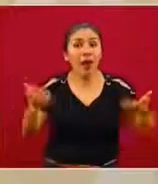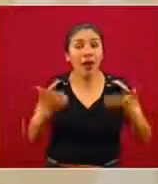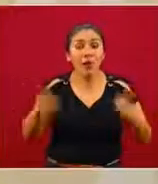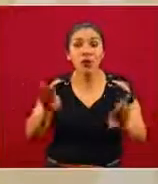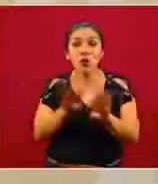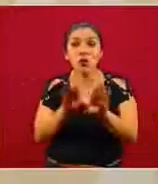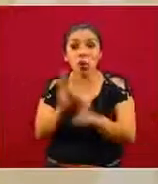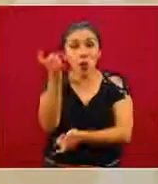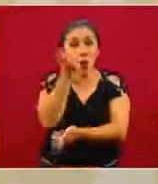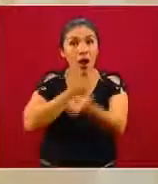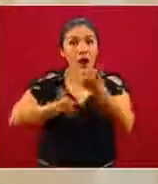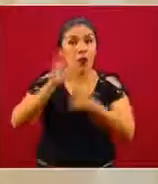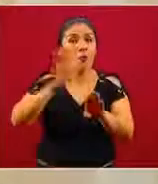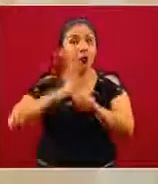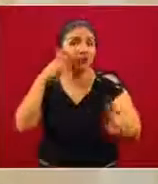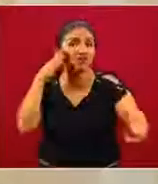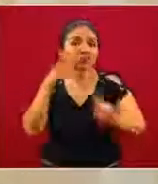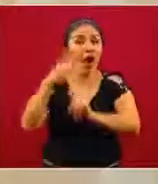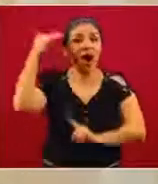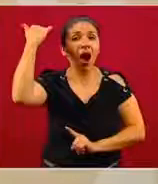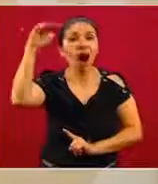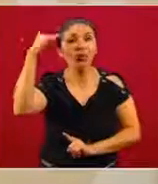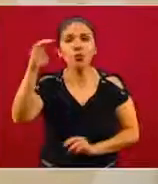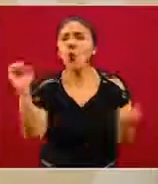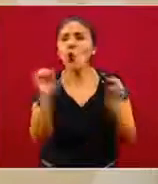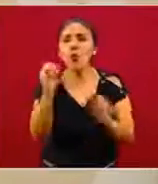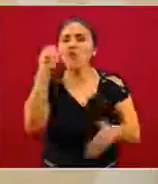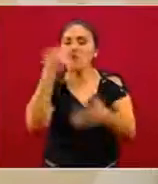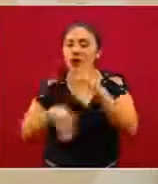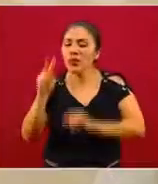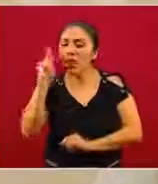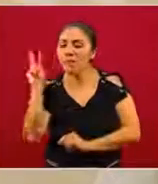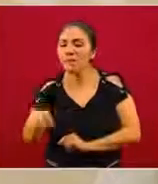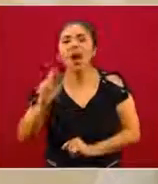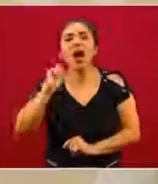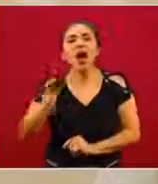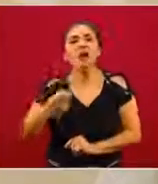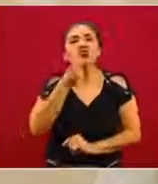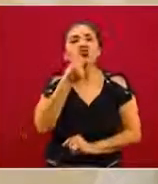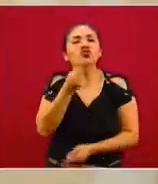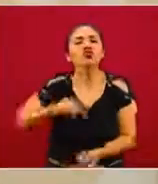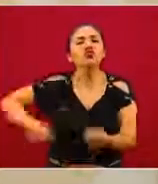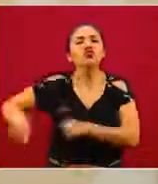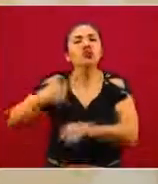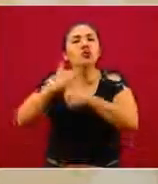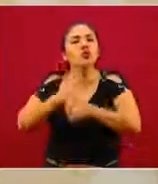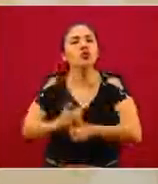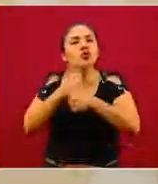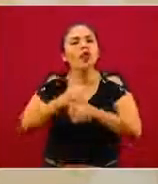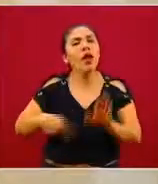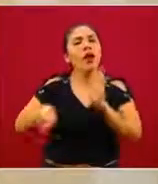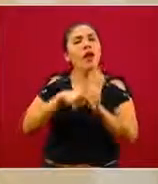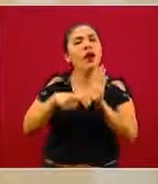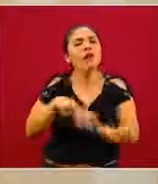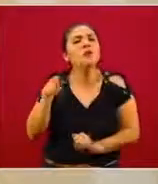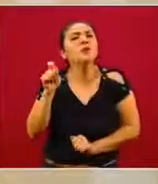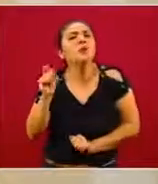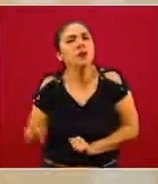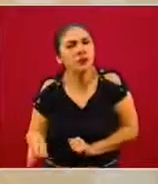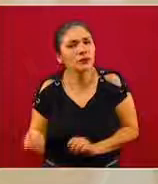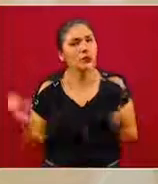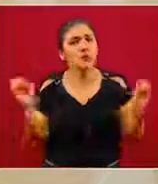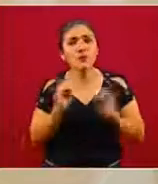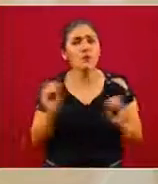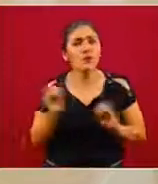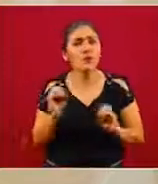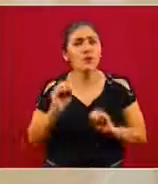the económico, de tal economic manera que model, no se ha everything has been visto focused on los adults, efectos but we haven't negativos que looked ha at the traído negative en la impacts that that población might have de niños y on niñas the por no